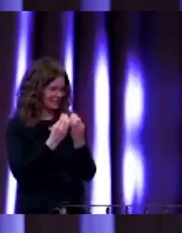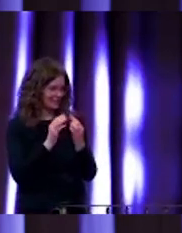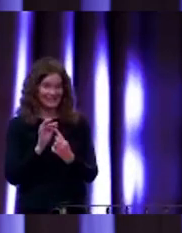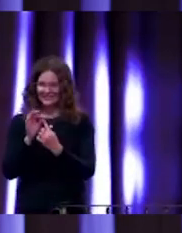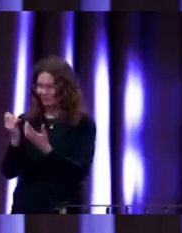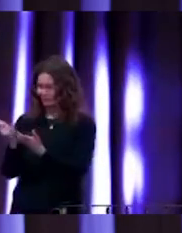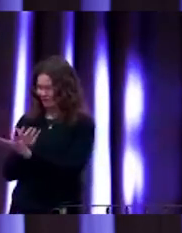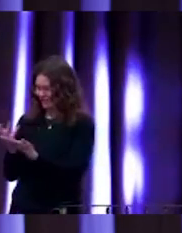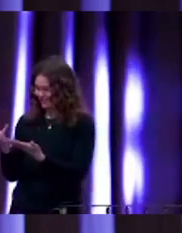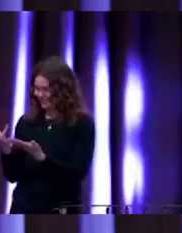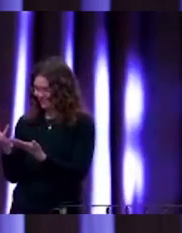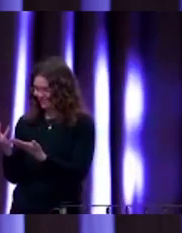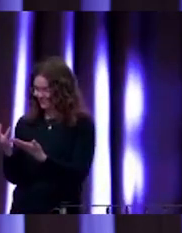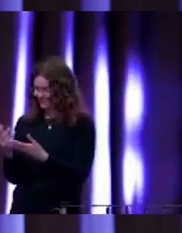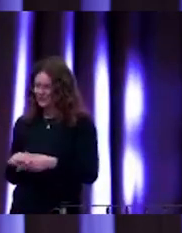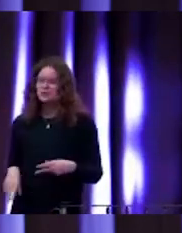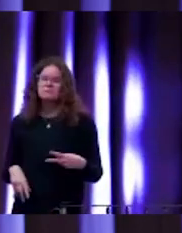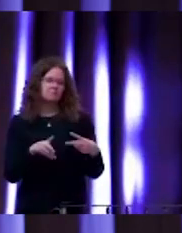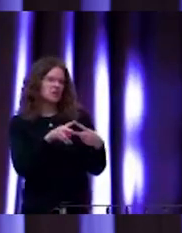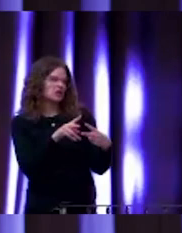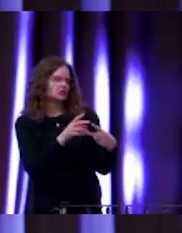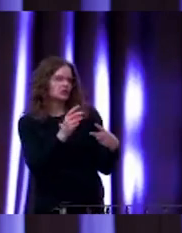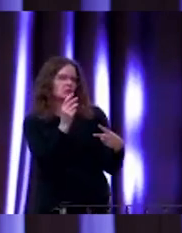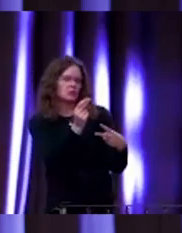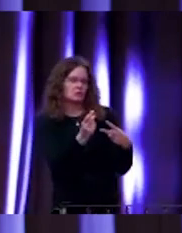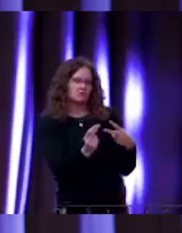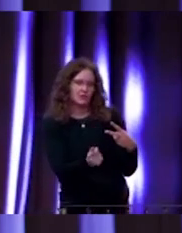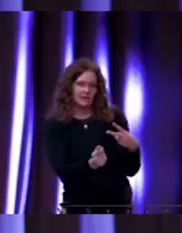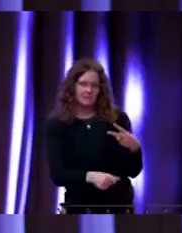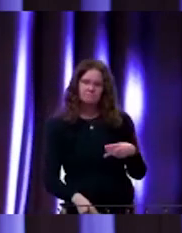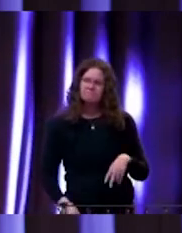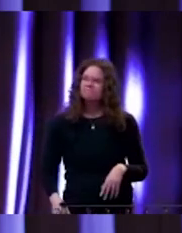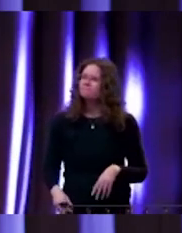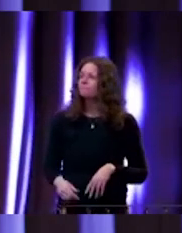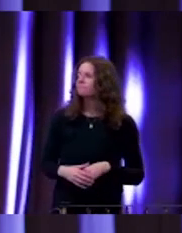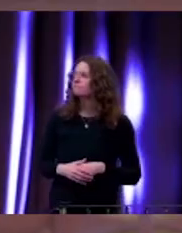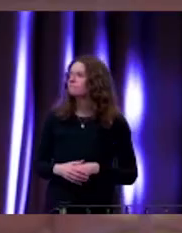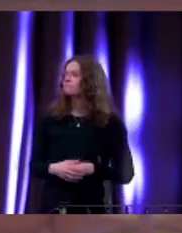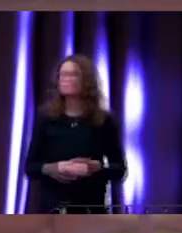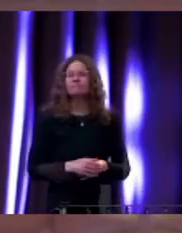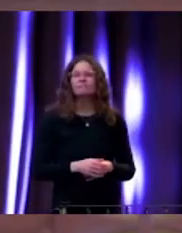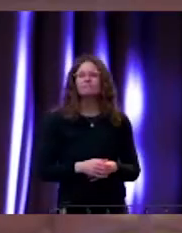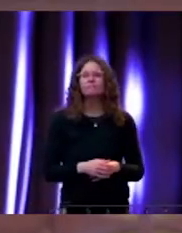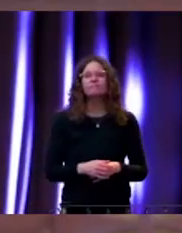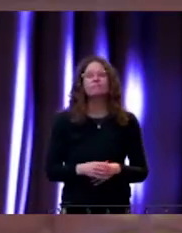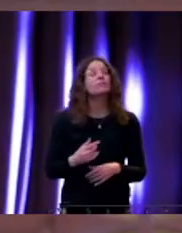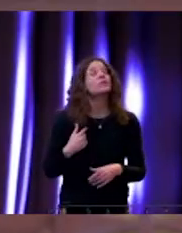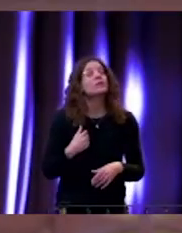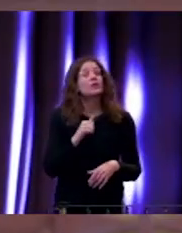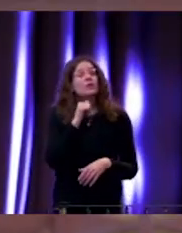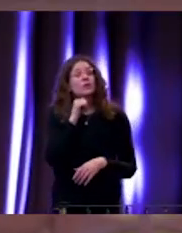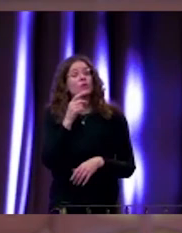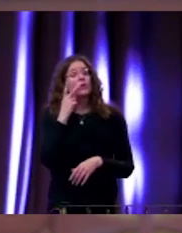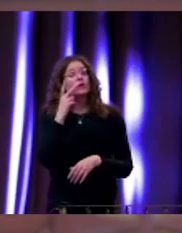I'll give two quick. First off, you don't see a ton of museums to like the banking